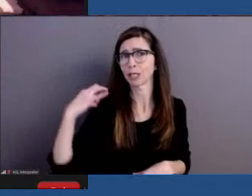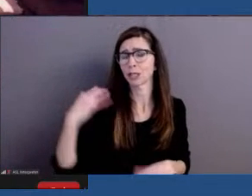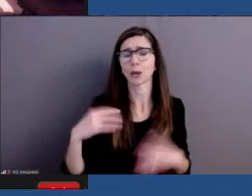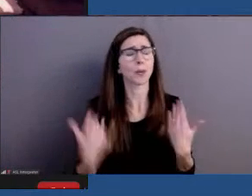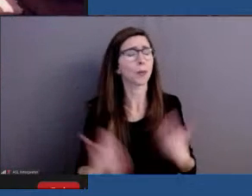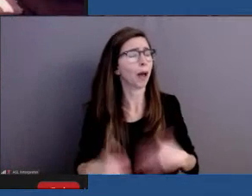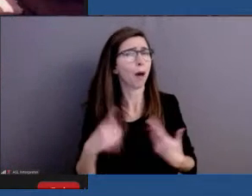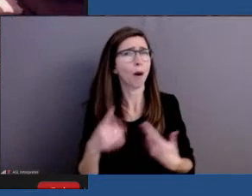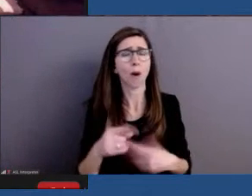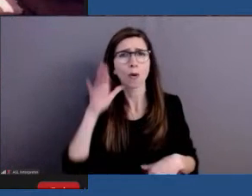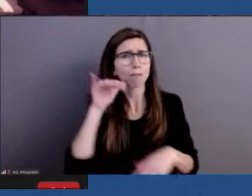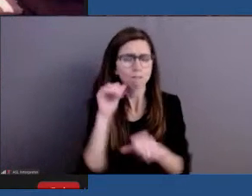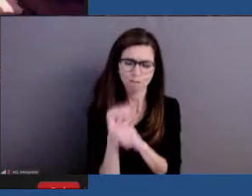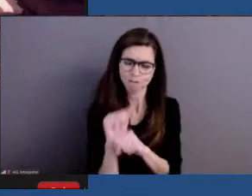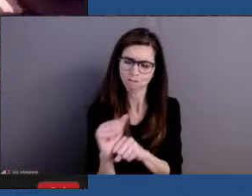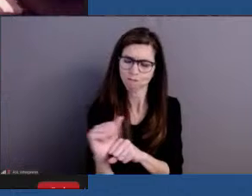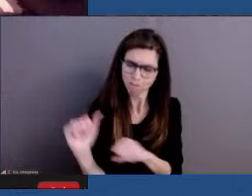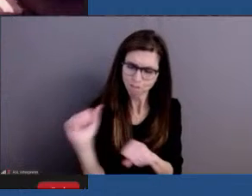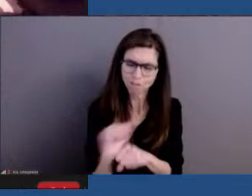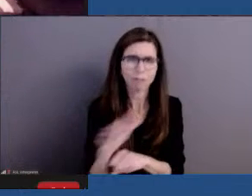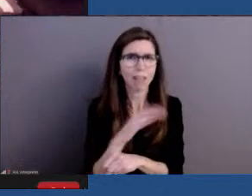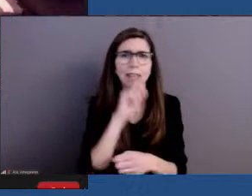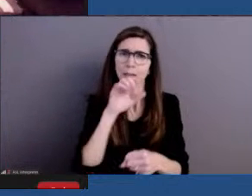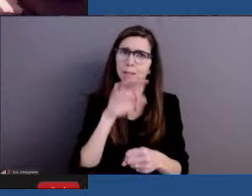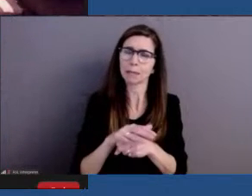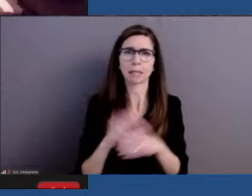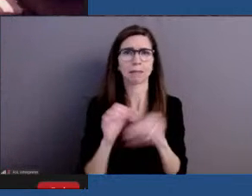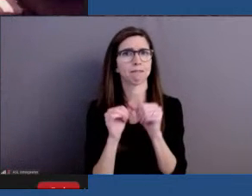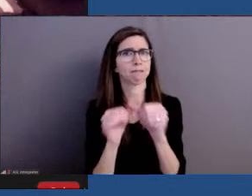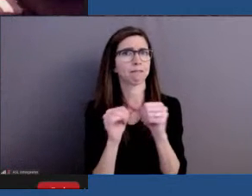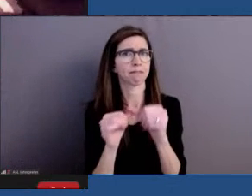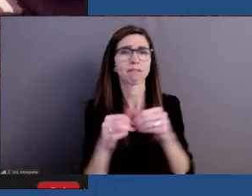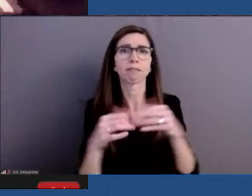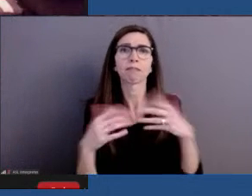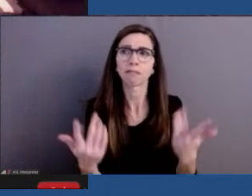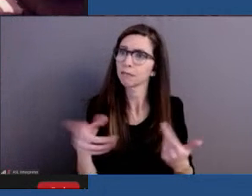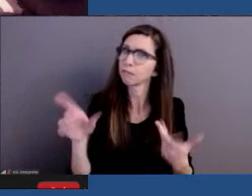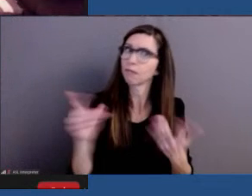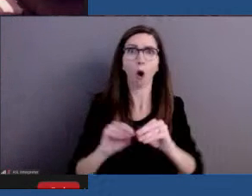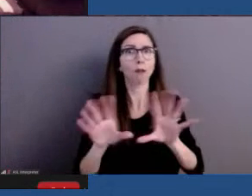dedication, and their commitment to increasing accessibility